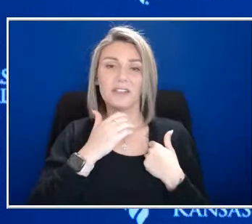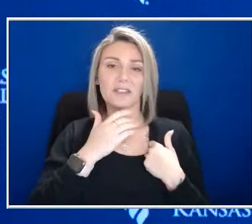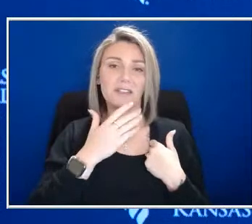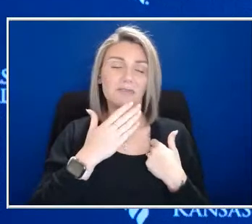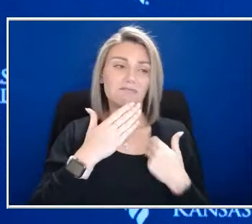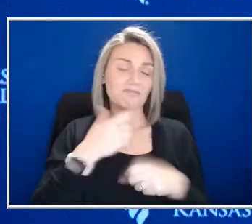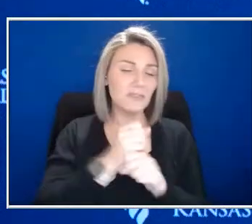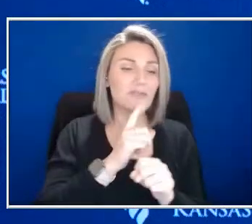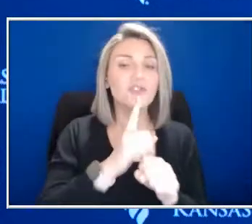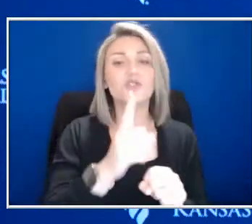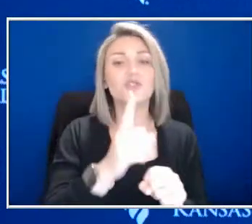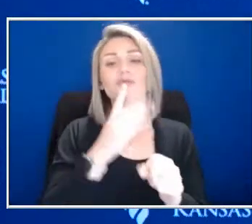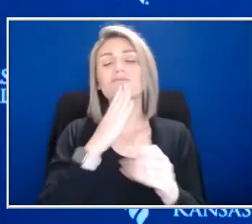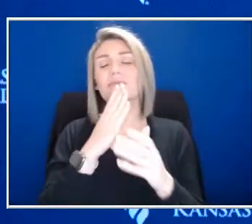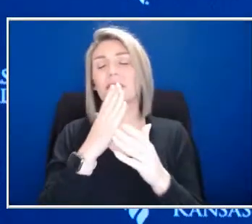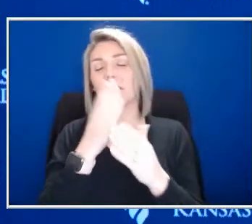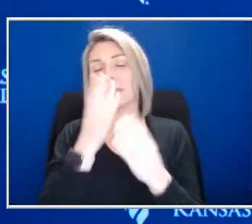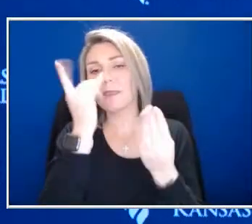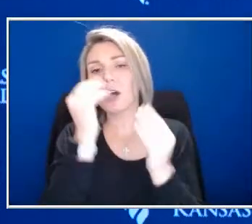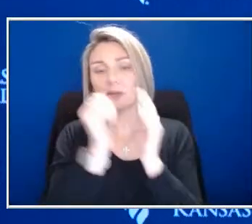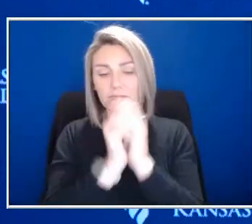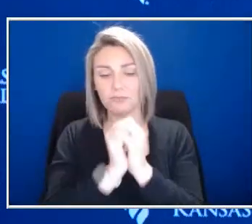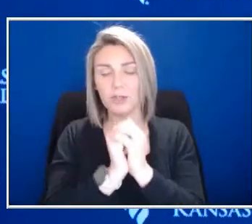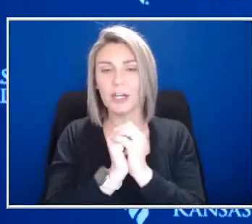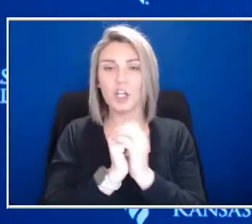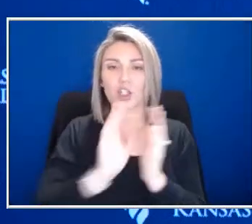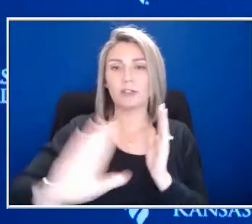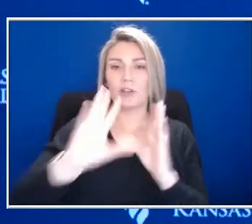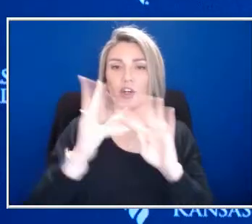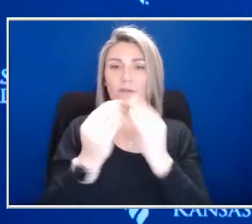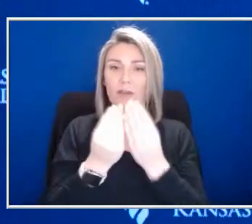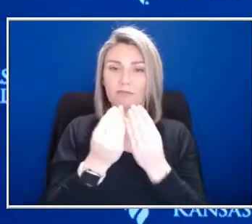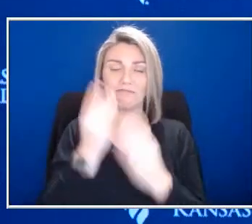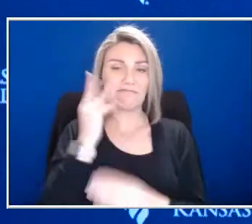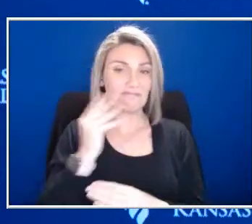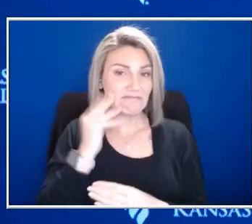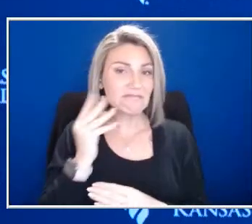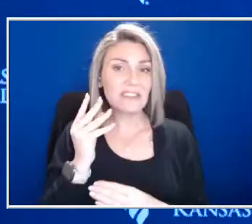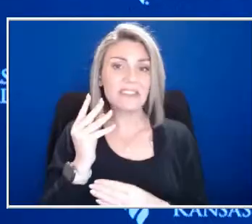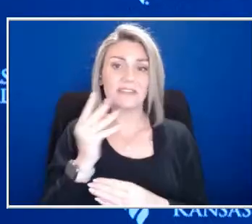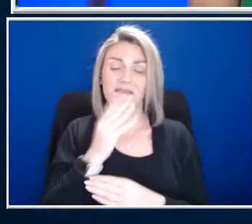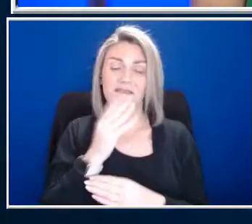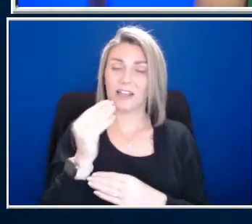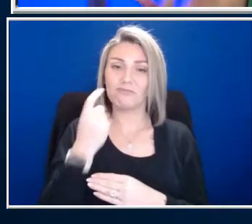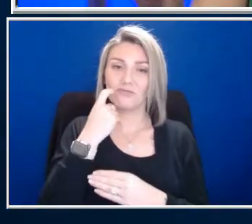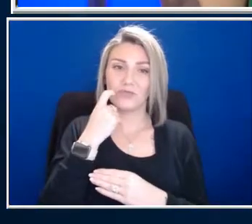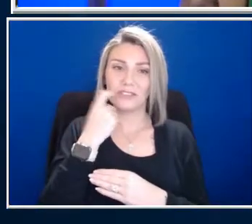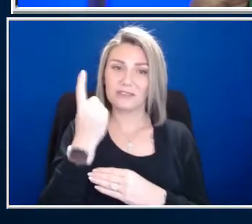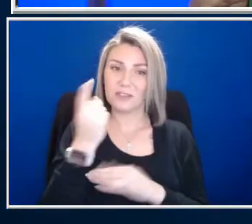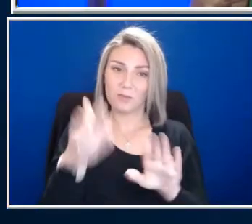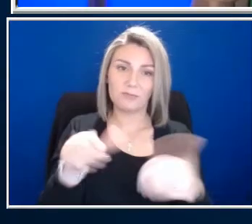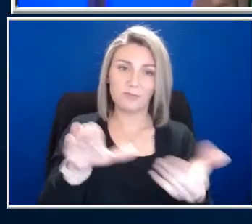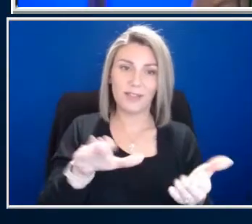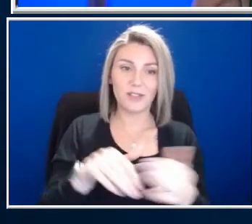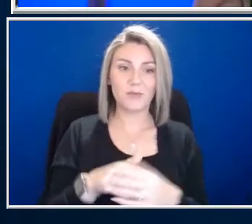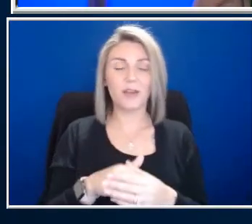to everybody and their families who are going through things right now or who have recently lost someone. Well, and you're right. When we have folks like